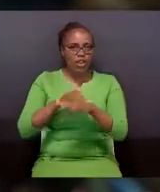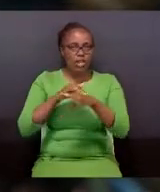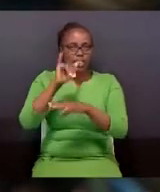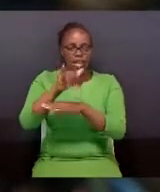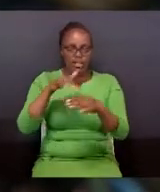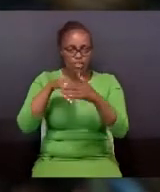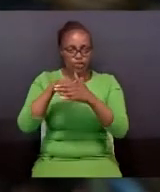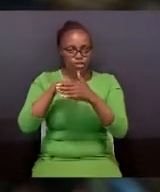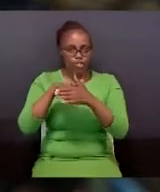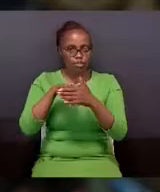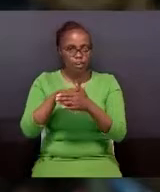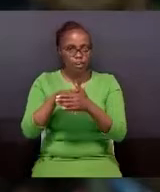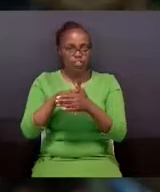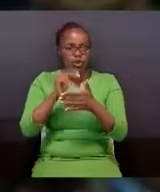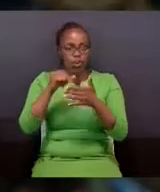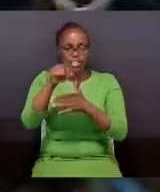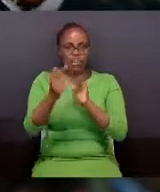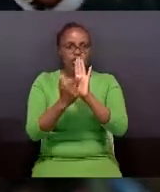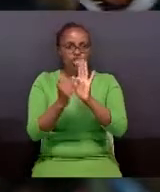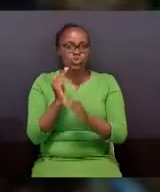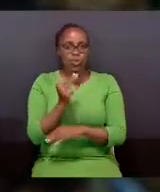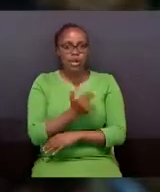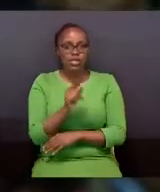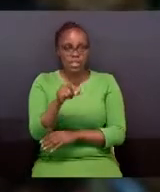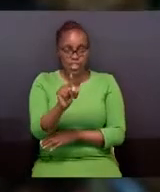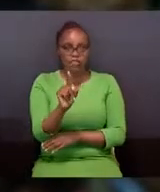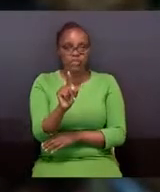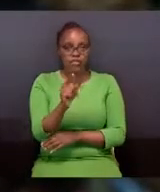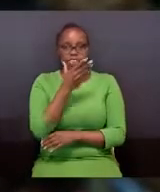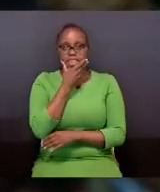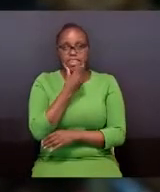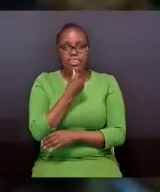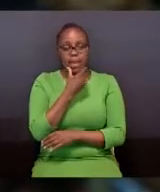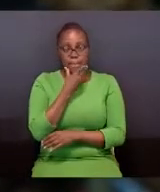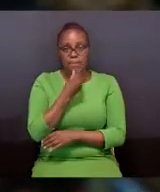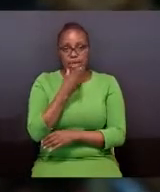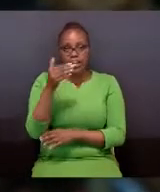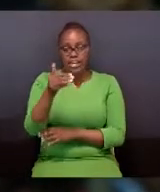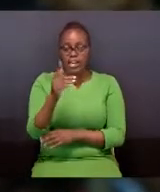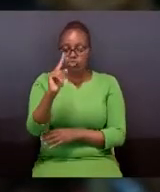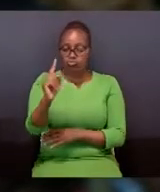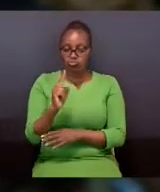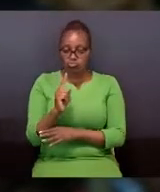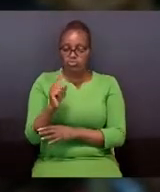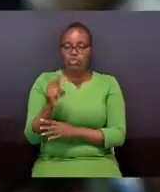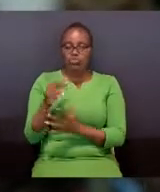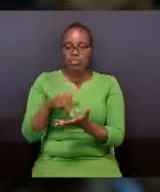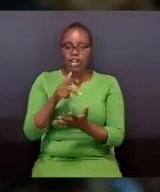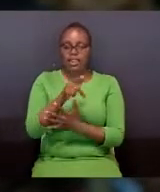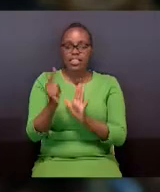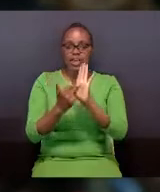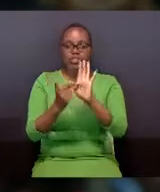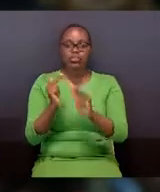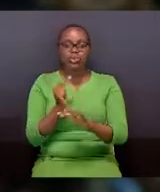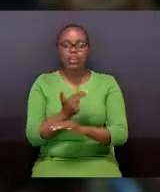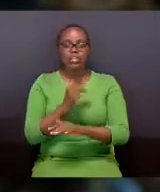football. What he did show us and what the gentleman who came up to the stage showed us